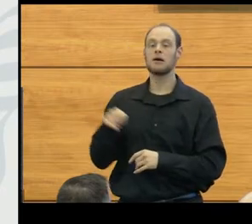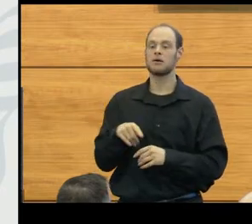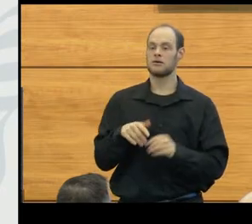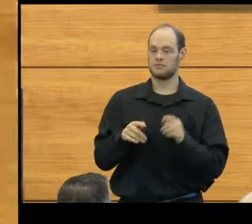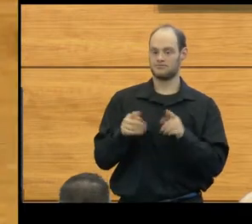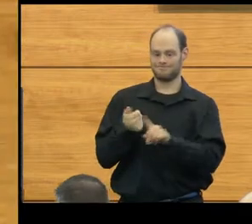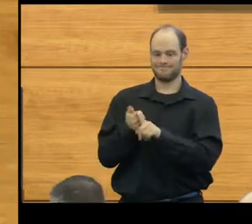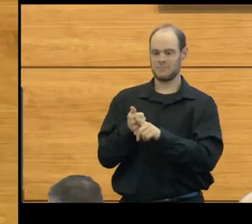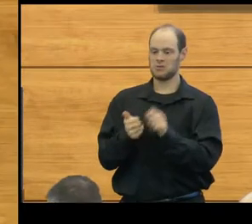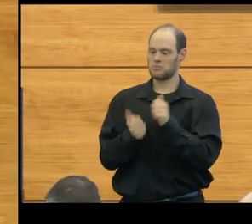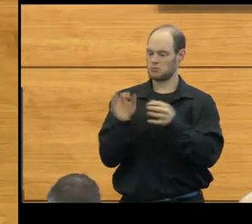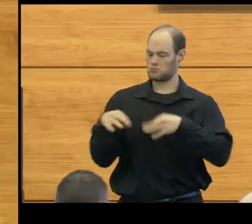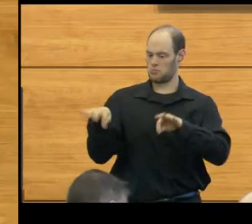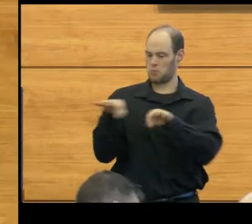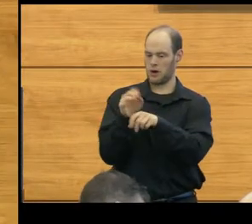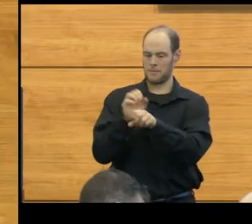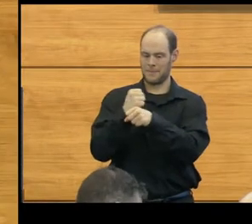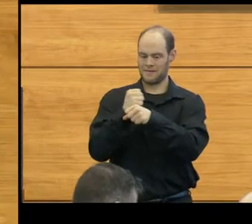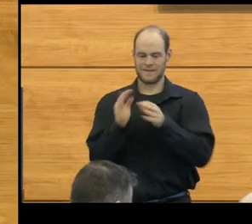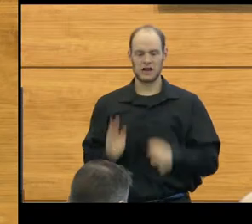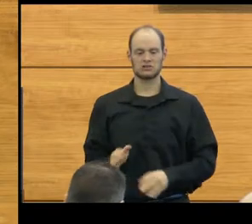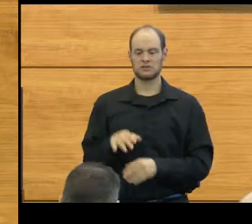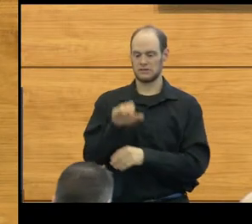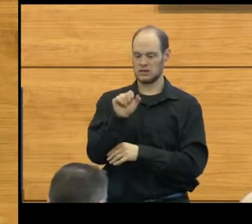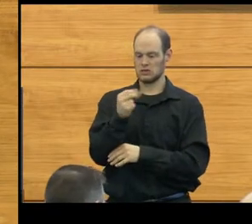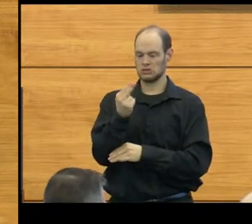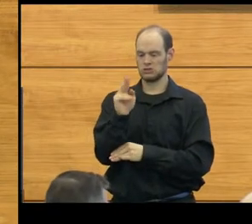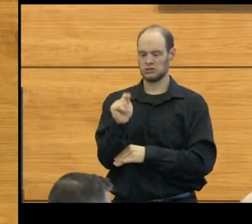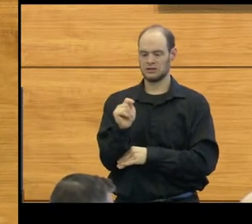one of the key manufacturers of